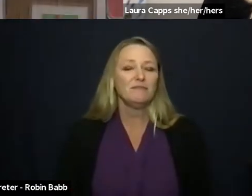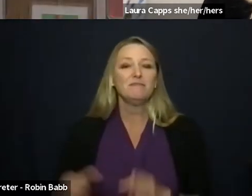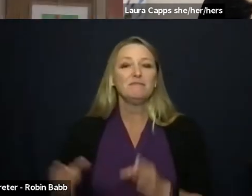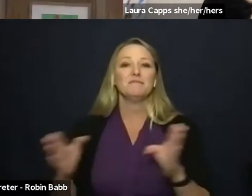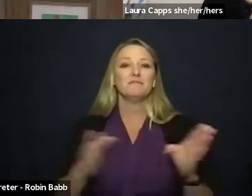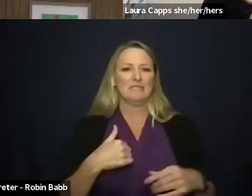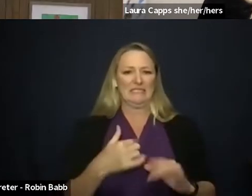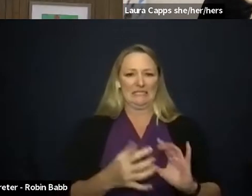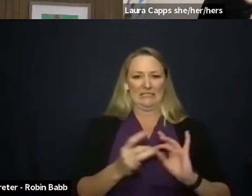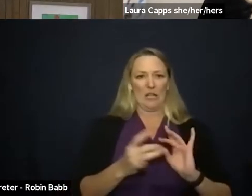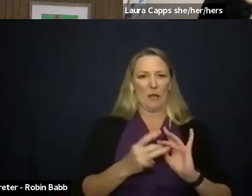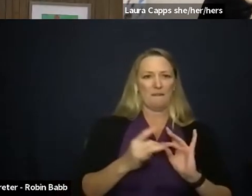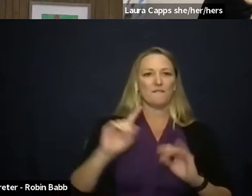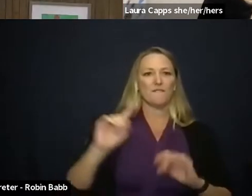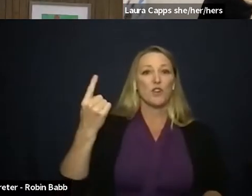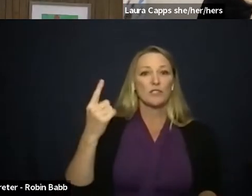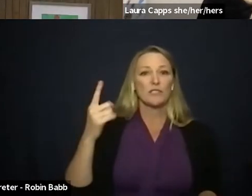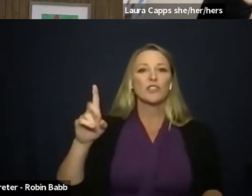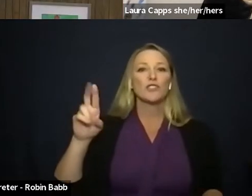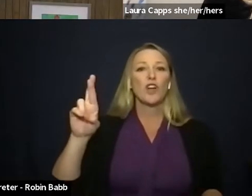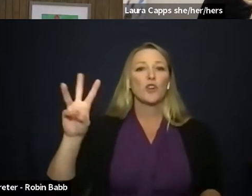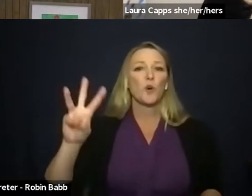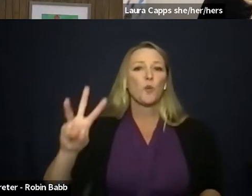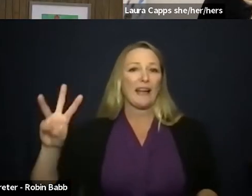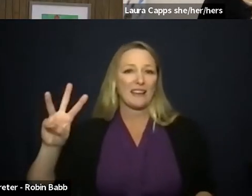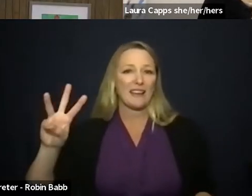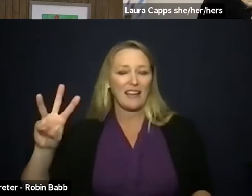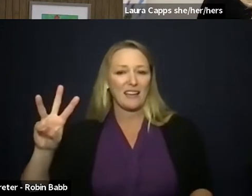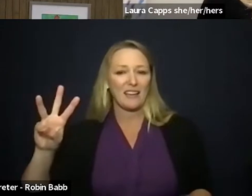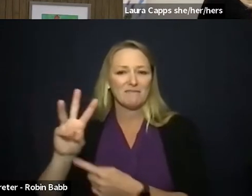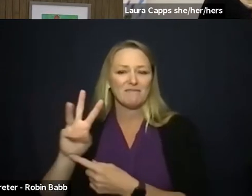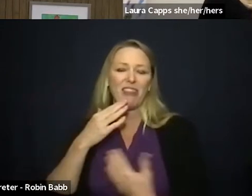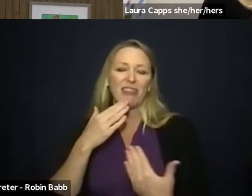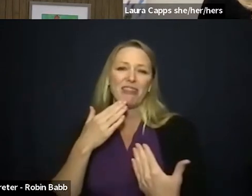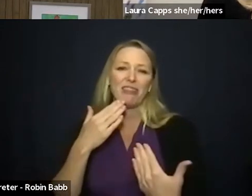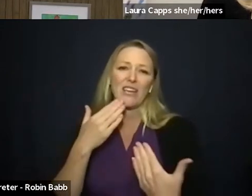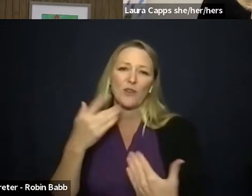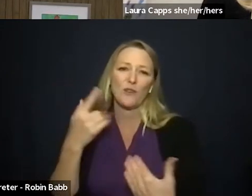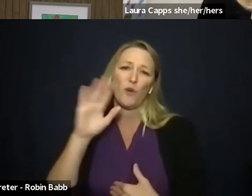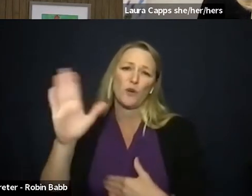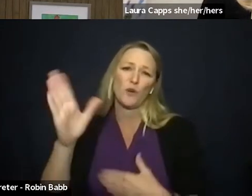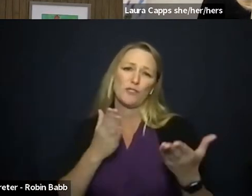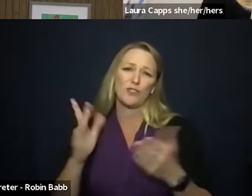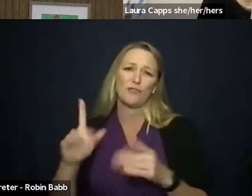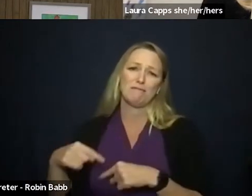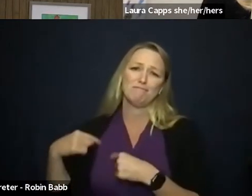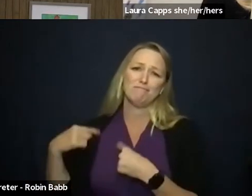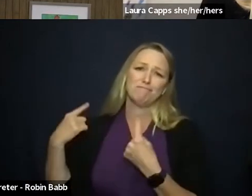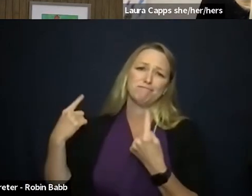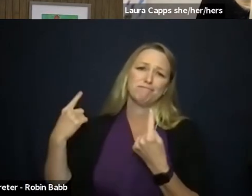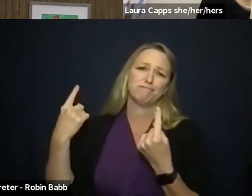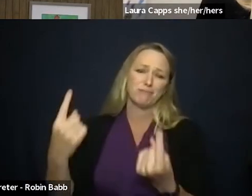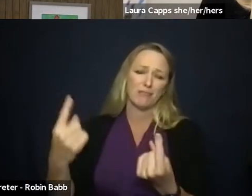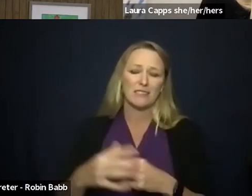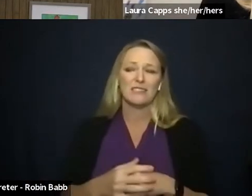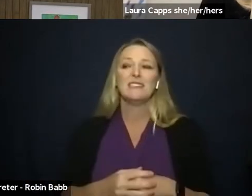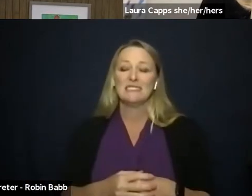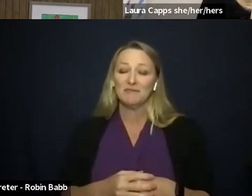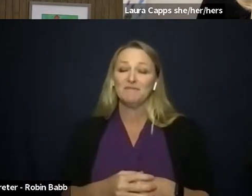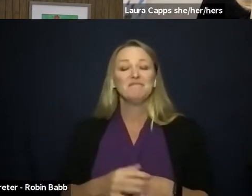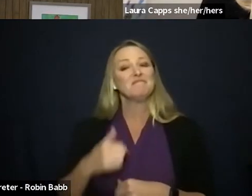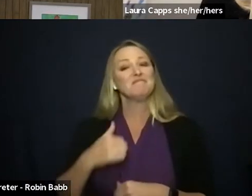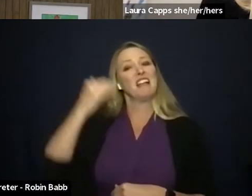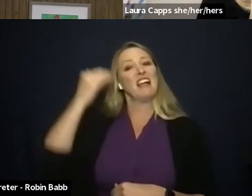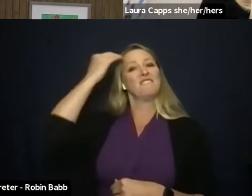comment um first of all dr wagoneck thank you so much for your service to our district i had been familiar